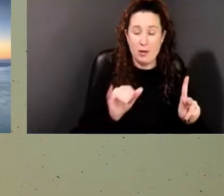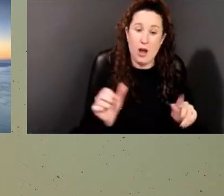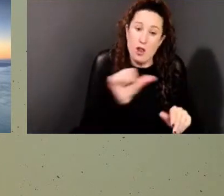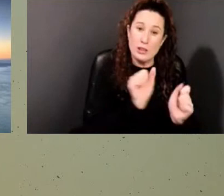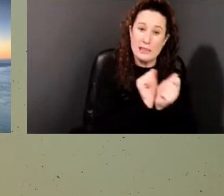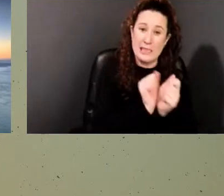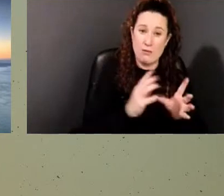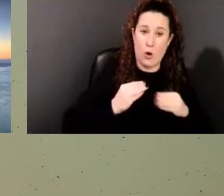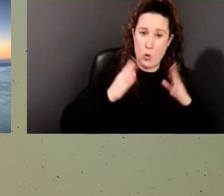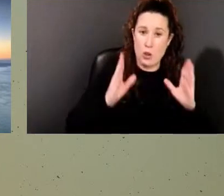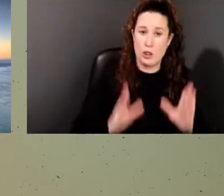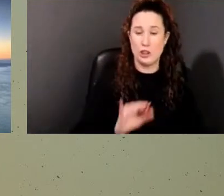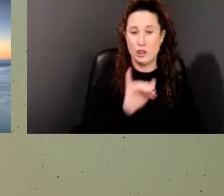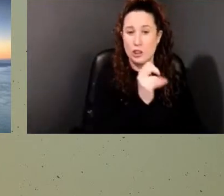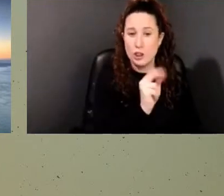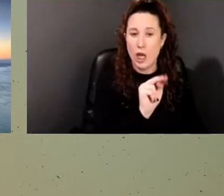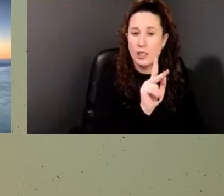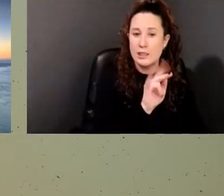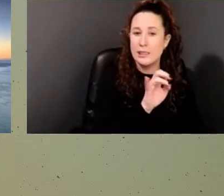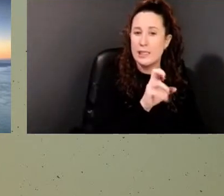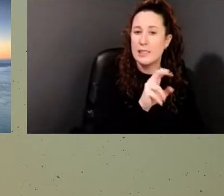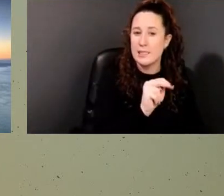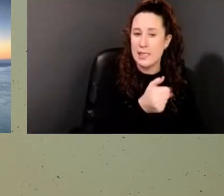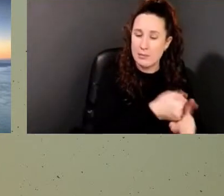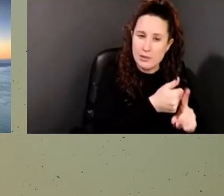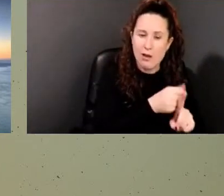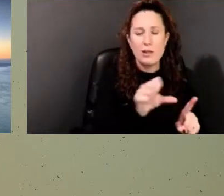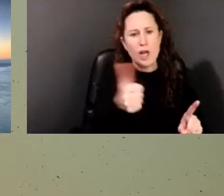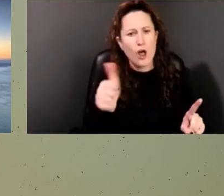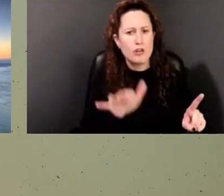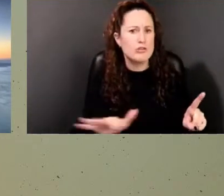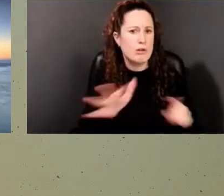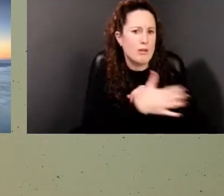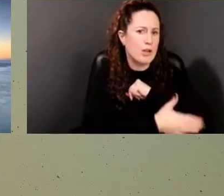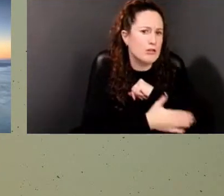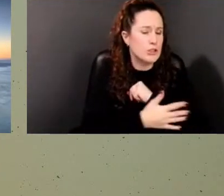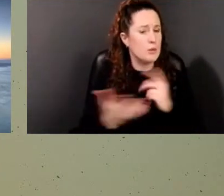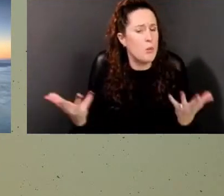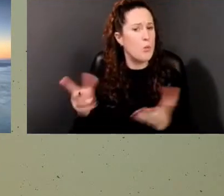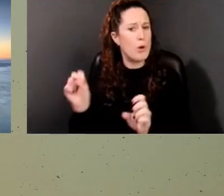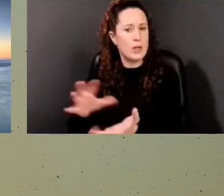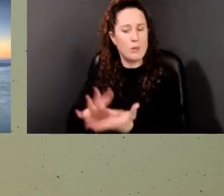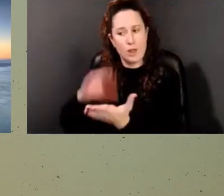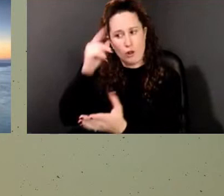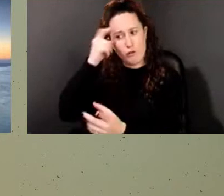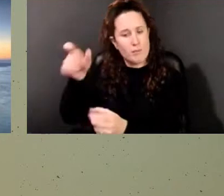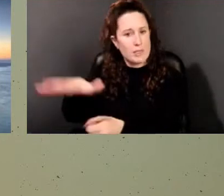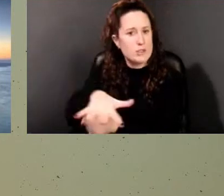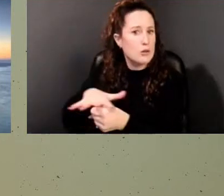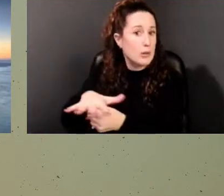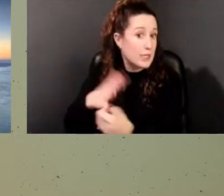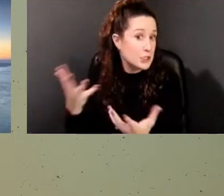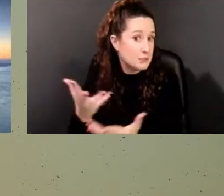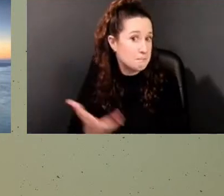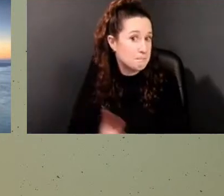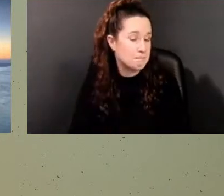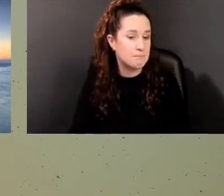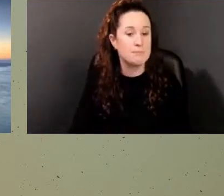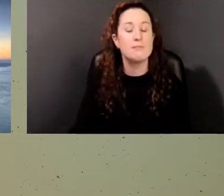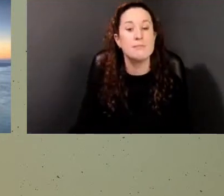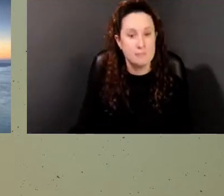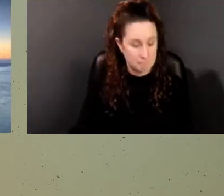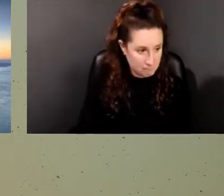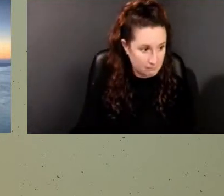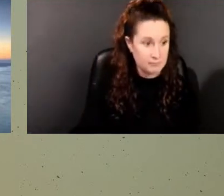of the country. What can we learn from this site, and what should we be thinking about there? Yeah, that's a great question. I just